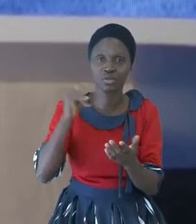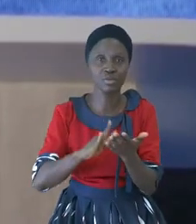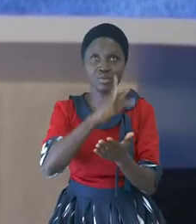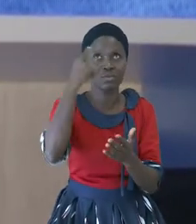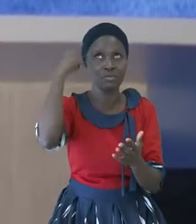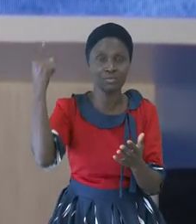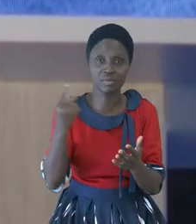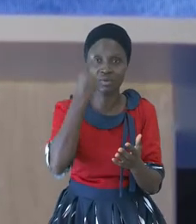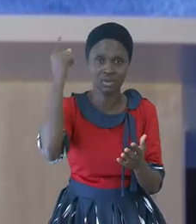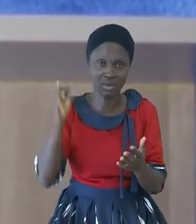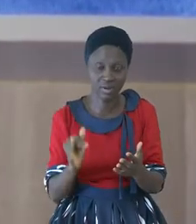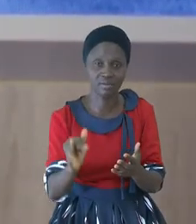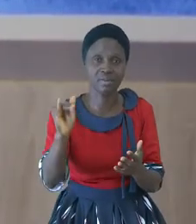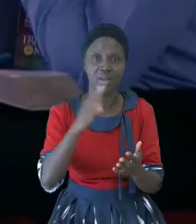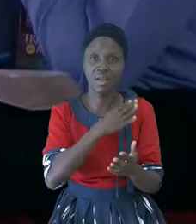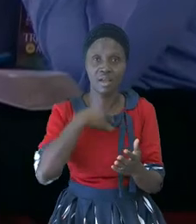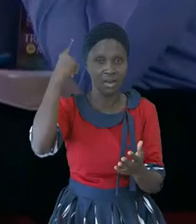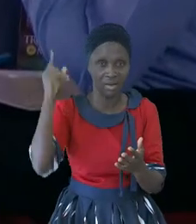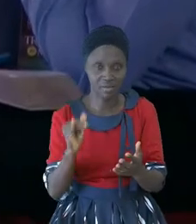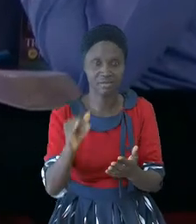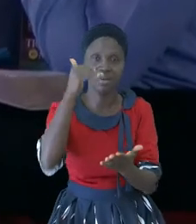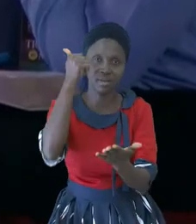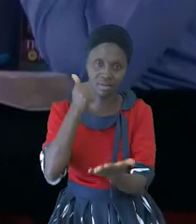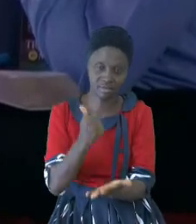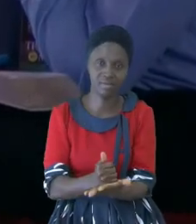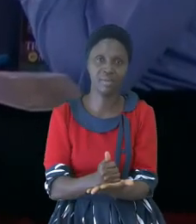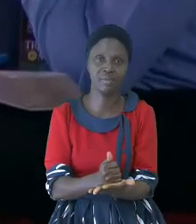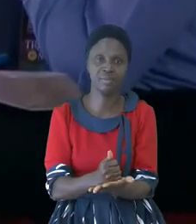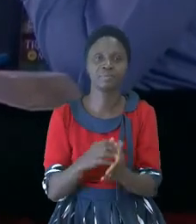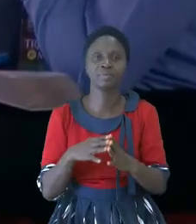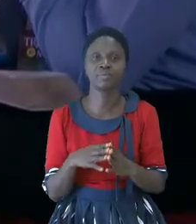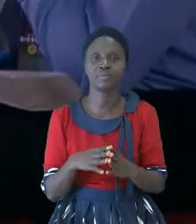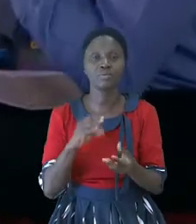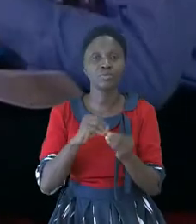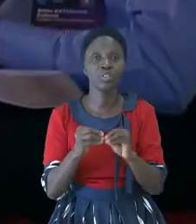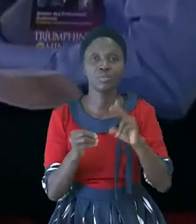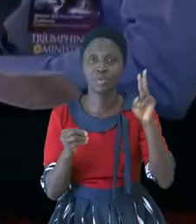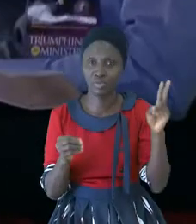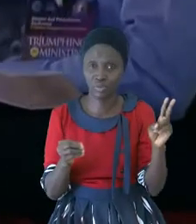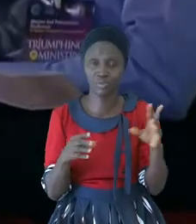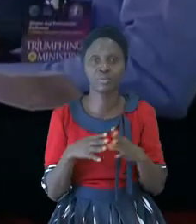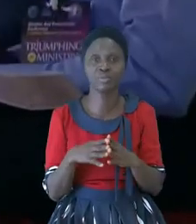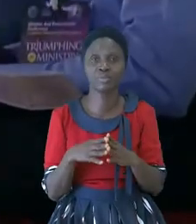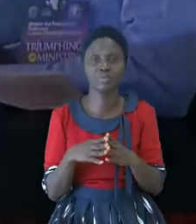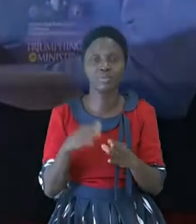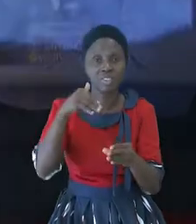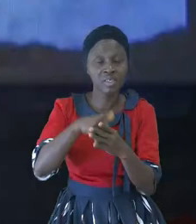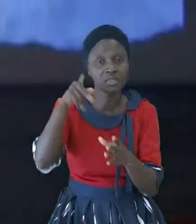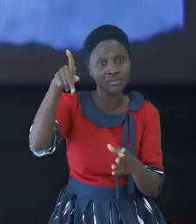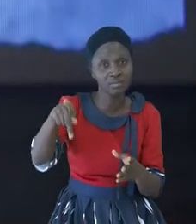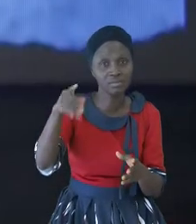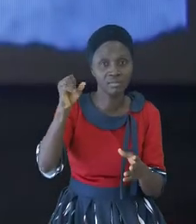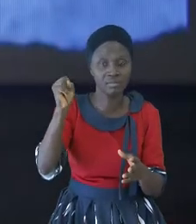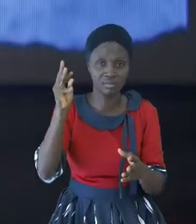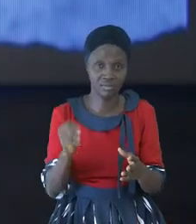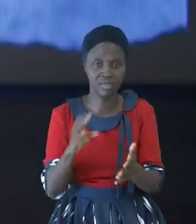forever and ever. Amen. Let's look at number two here. We're looking at Psalm 23, the